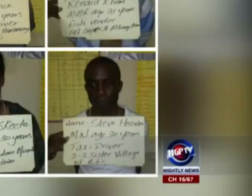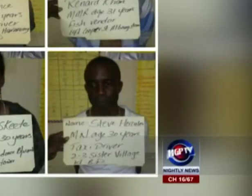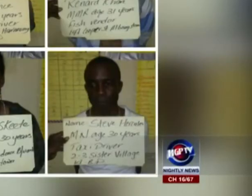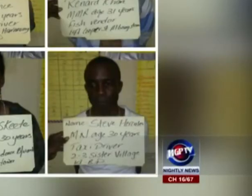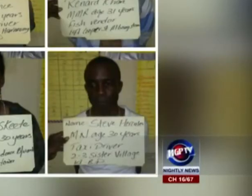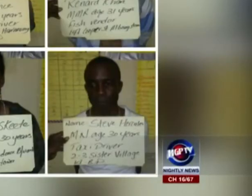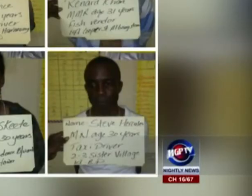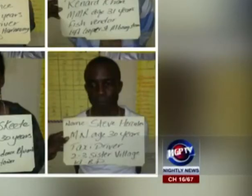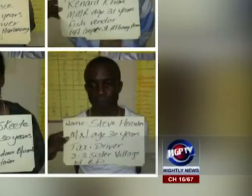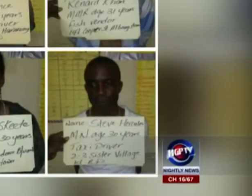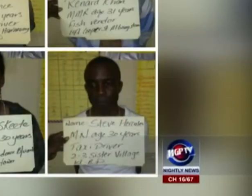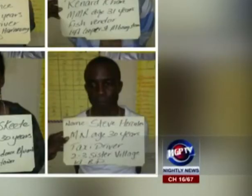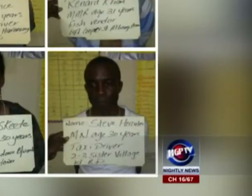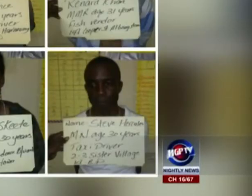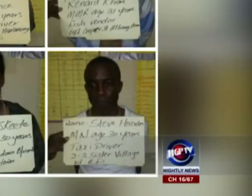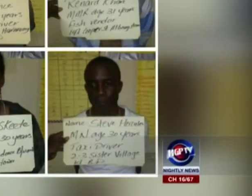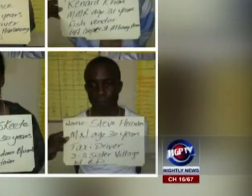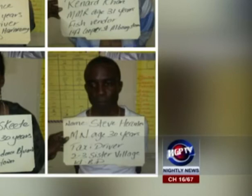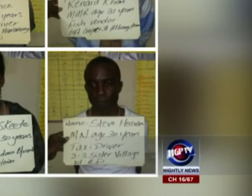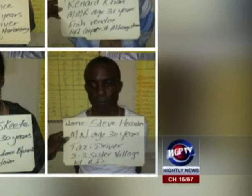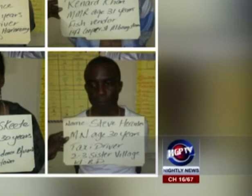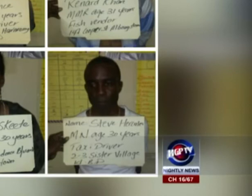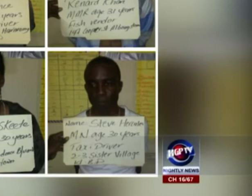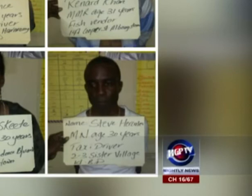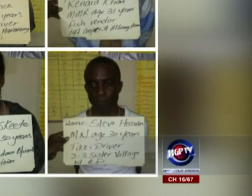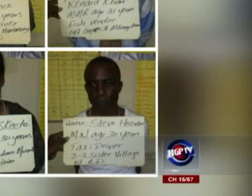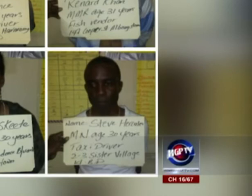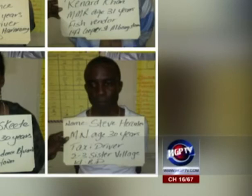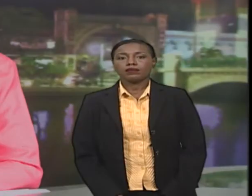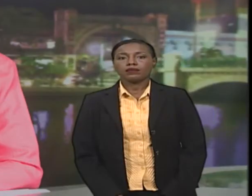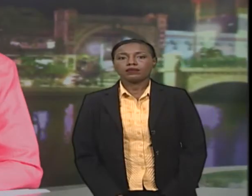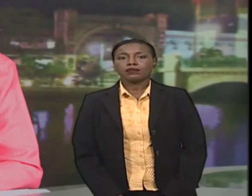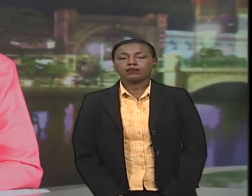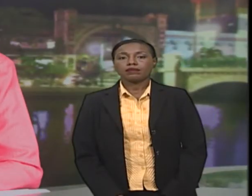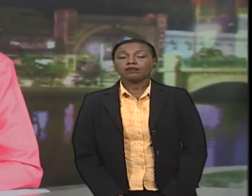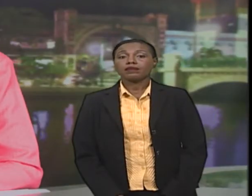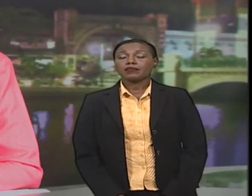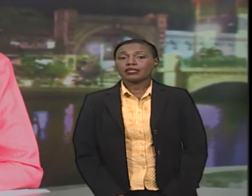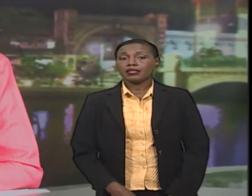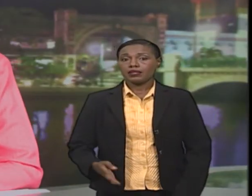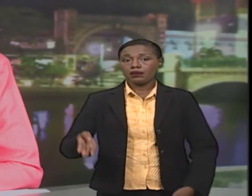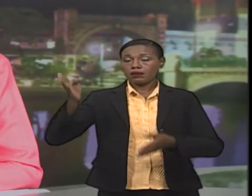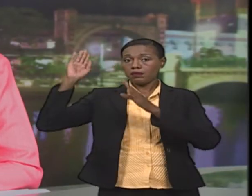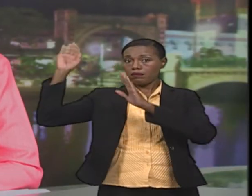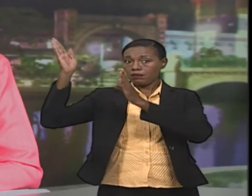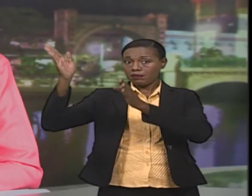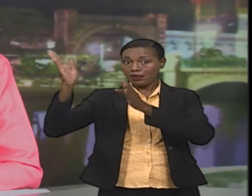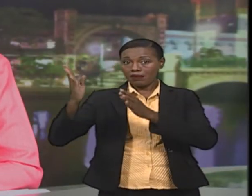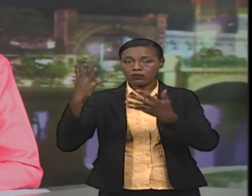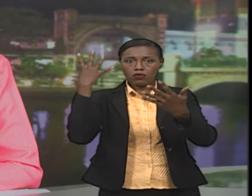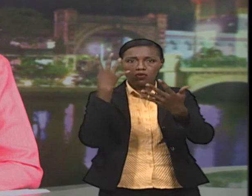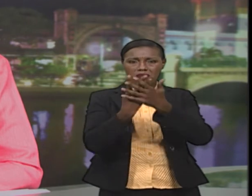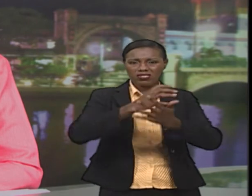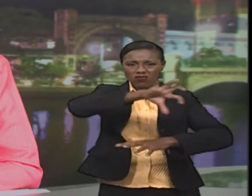date, 7 illegal firearms with matching ammunition within 5 days. A prison raid and shakedown